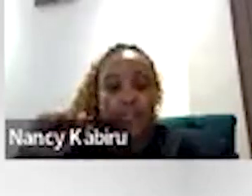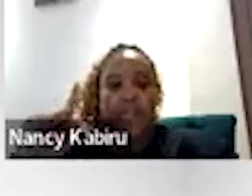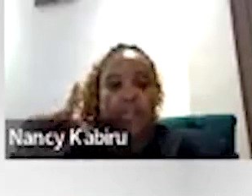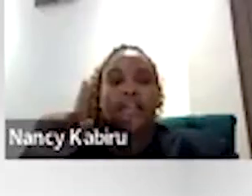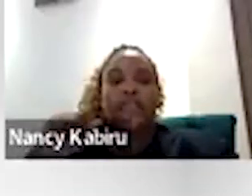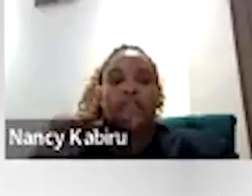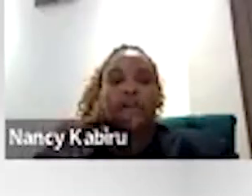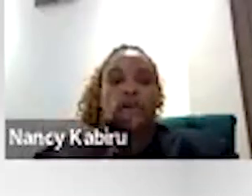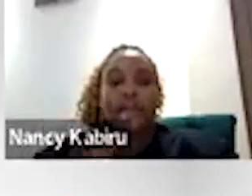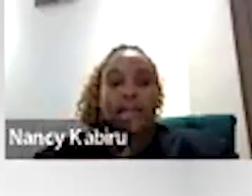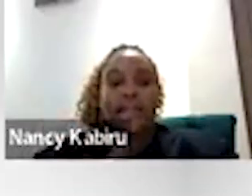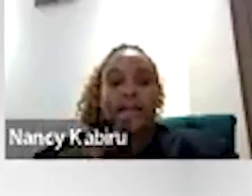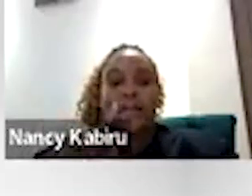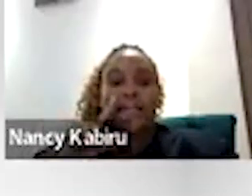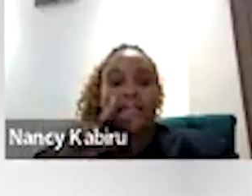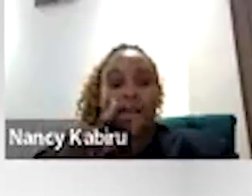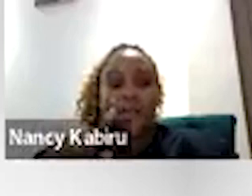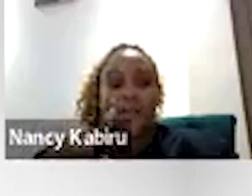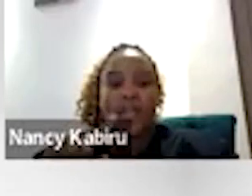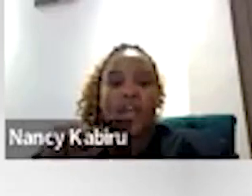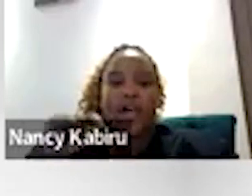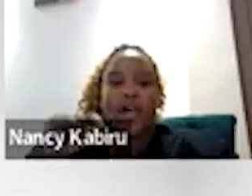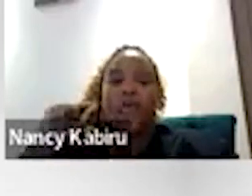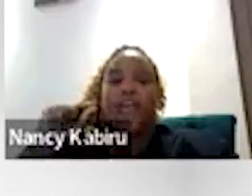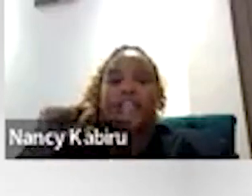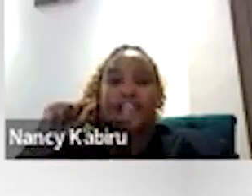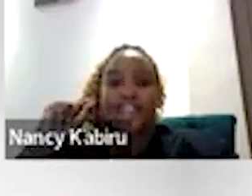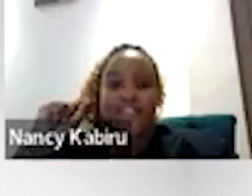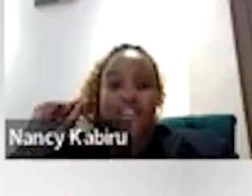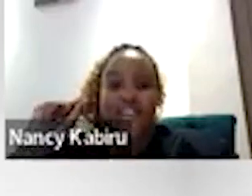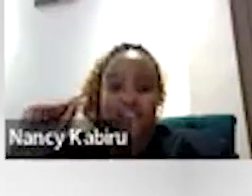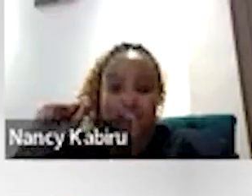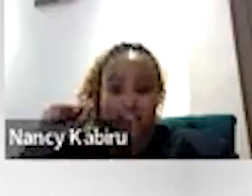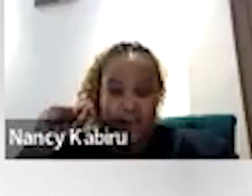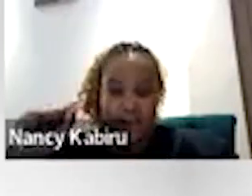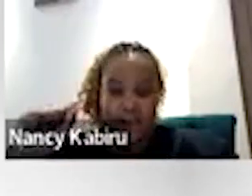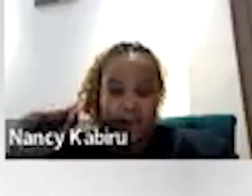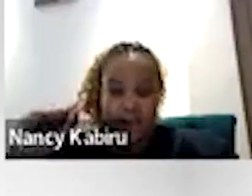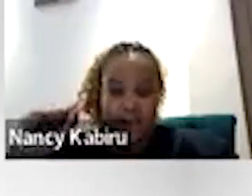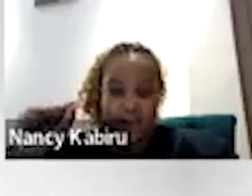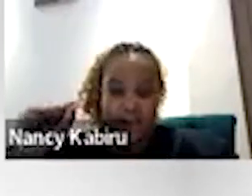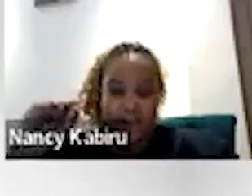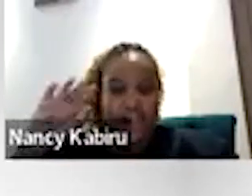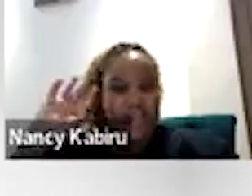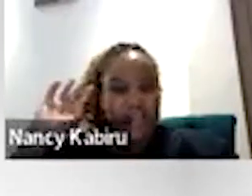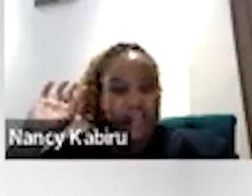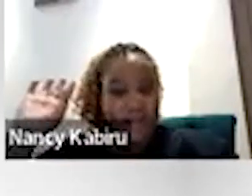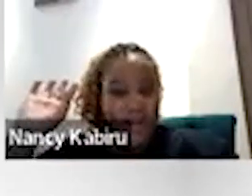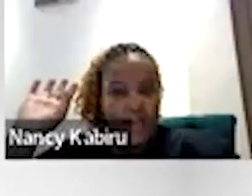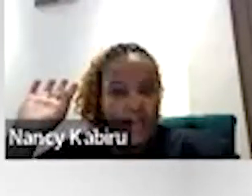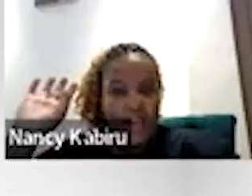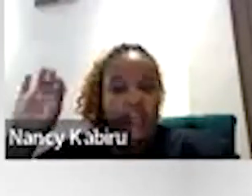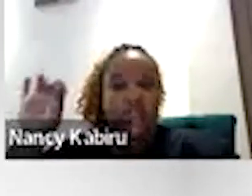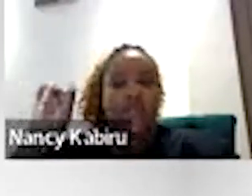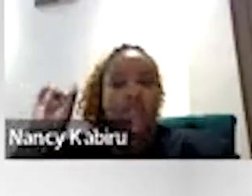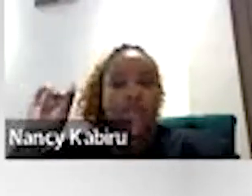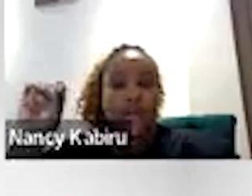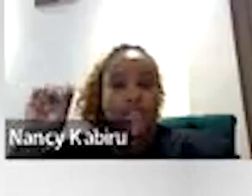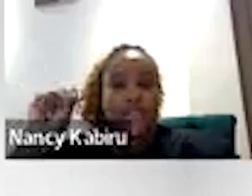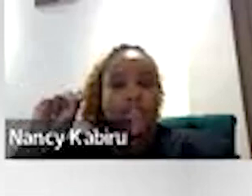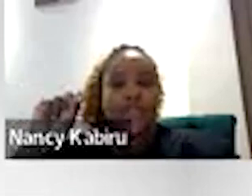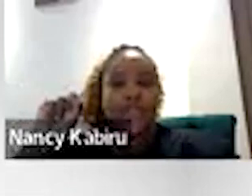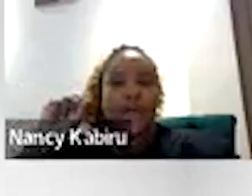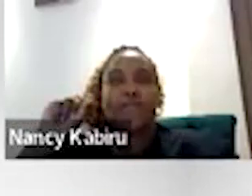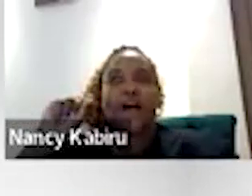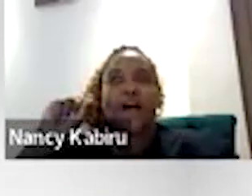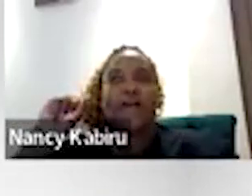of treatment, they need to be conducted by somebody who is a trained therapist, not just anyone. They need to